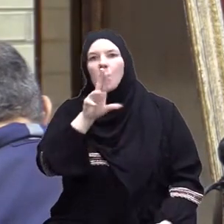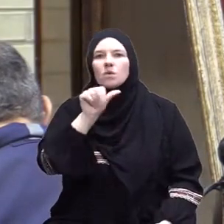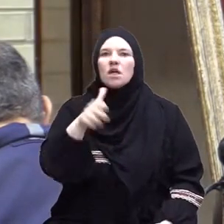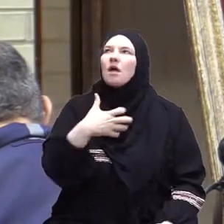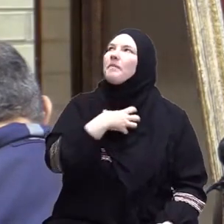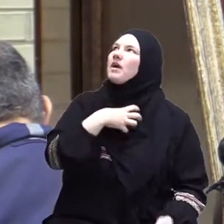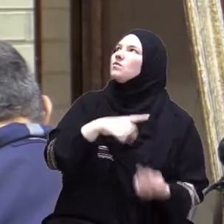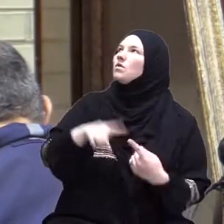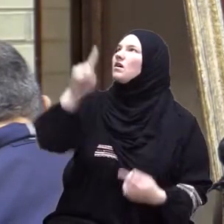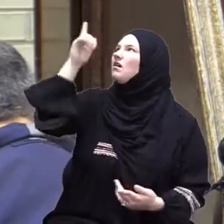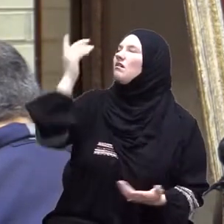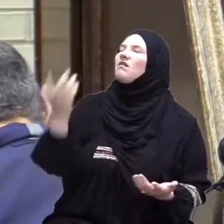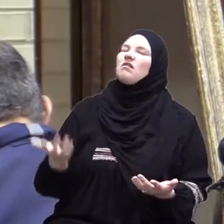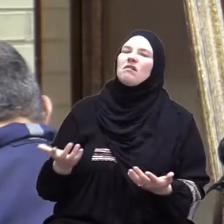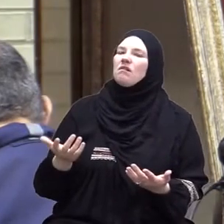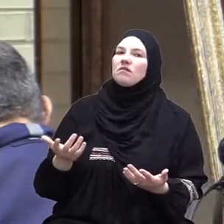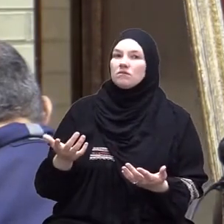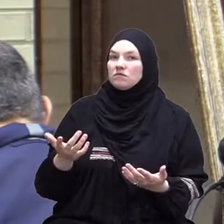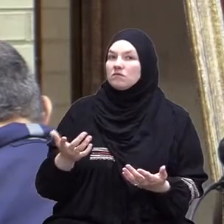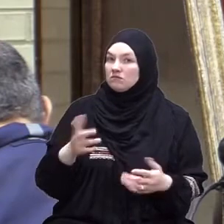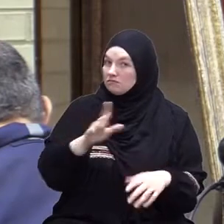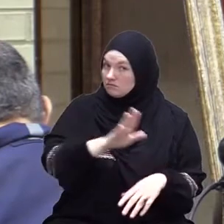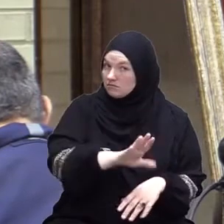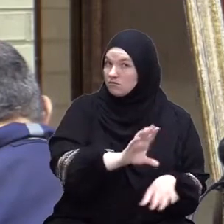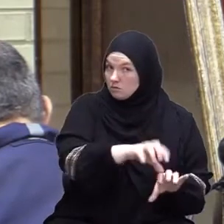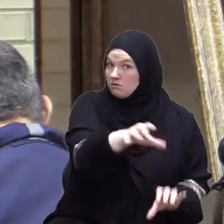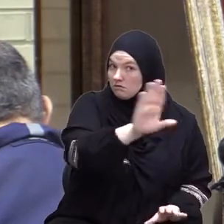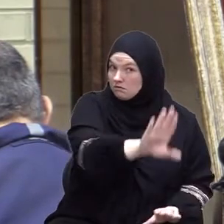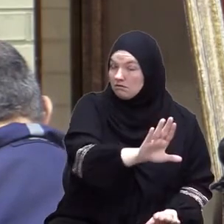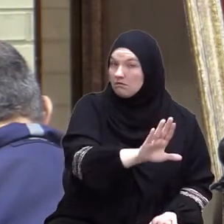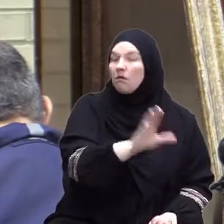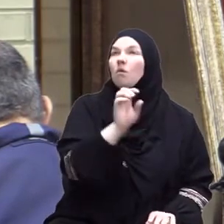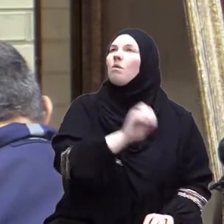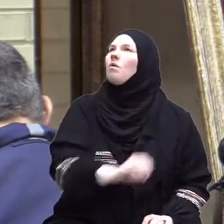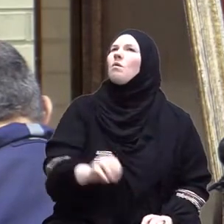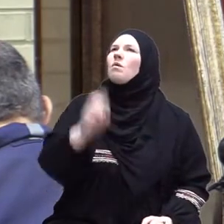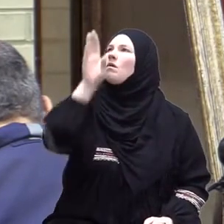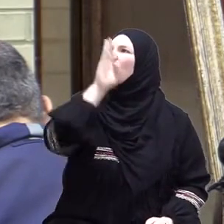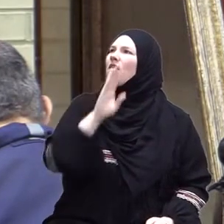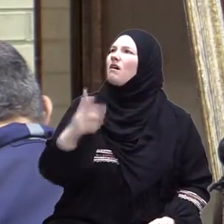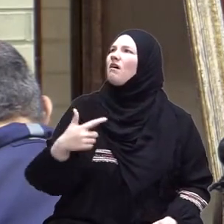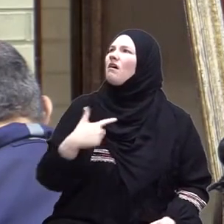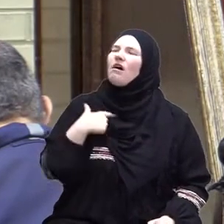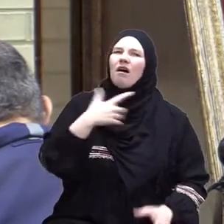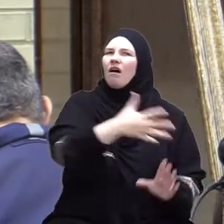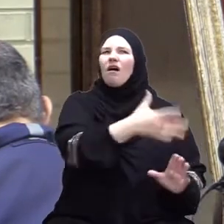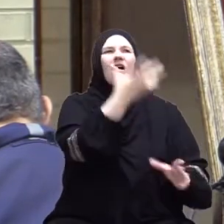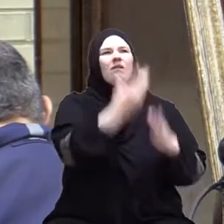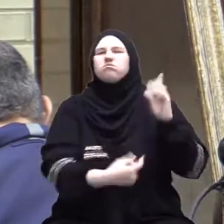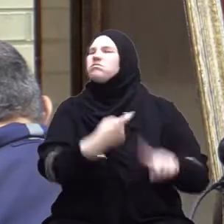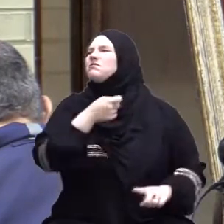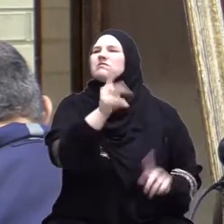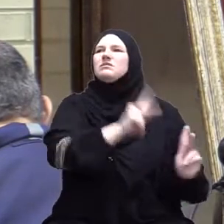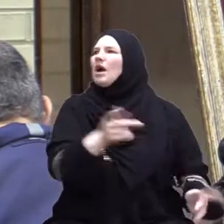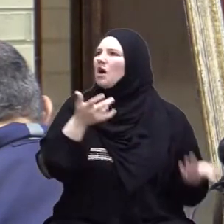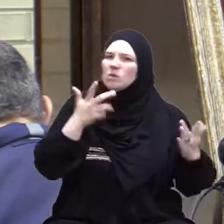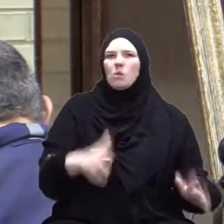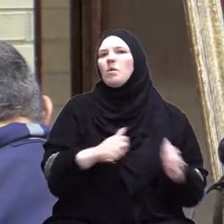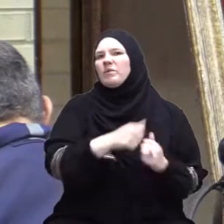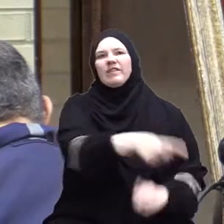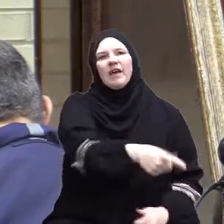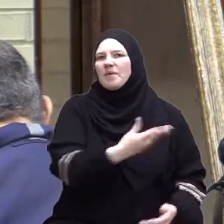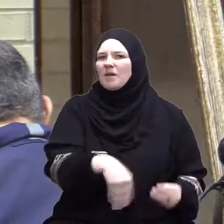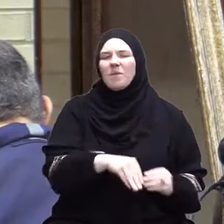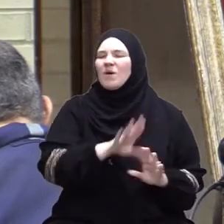God. He said, according to them, according to their book, "Oh God, take me away from these people. I don't want to be with